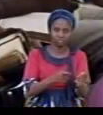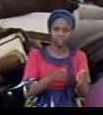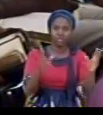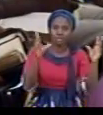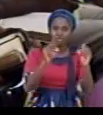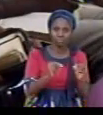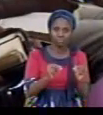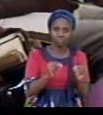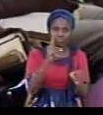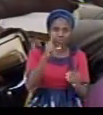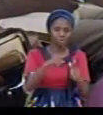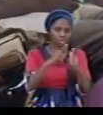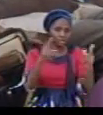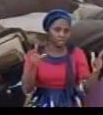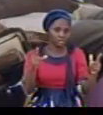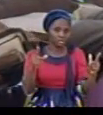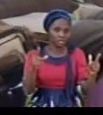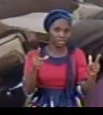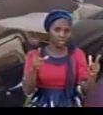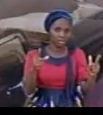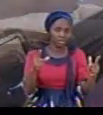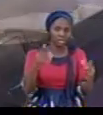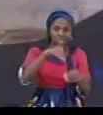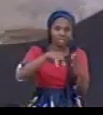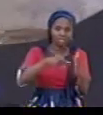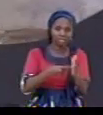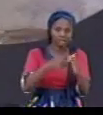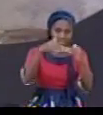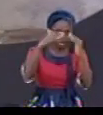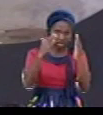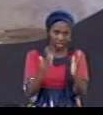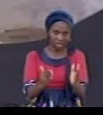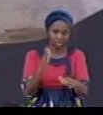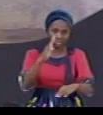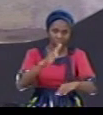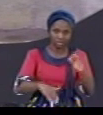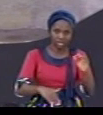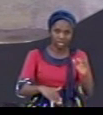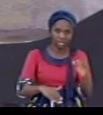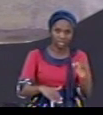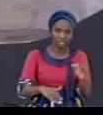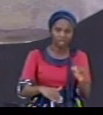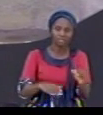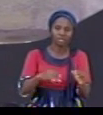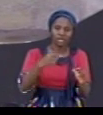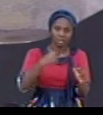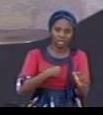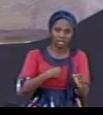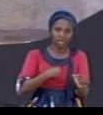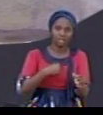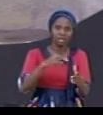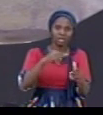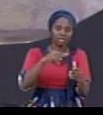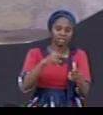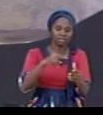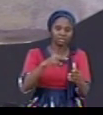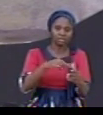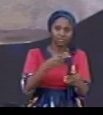none greater in this house than I, neither has he